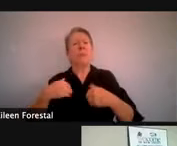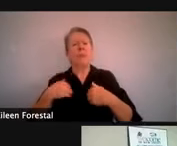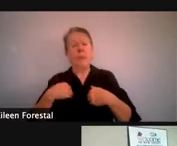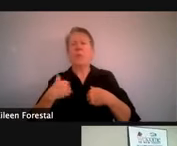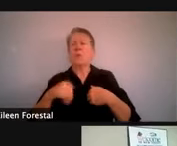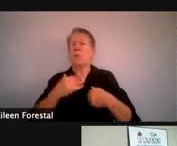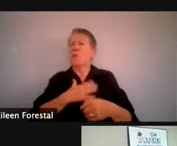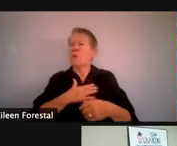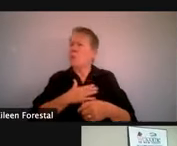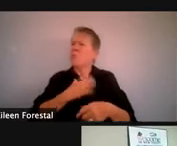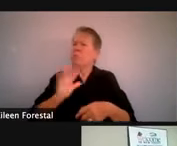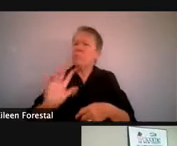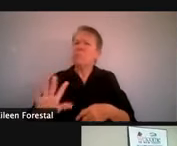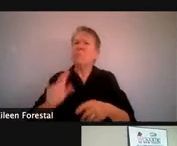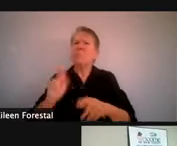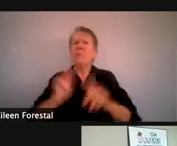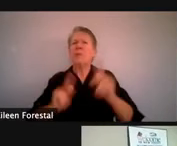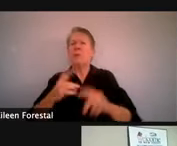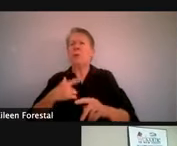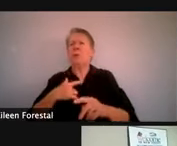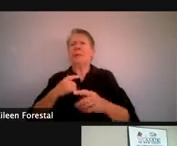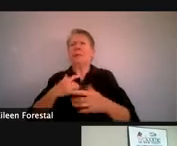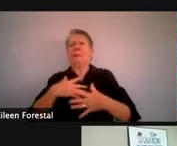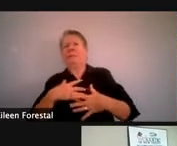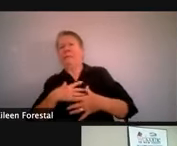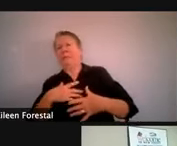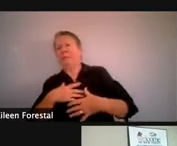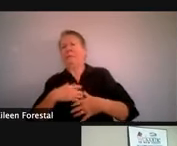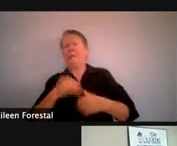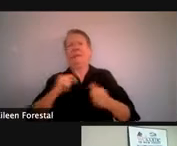Again, please God, we need more federal money now.